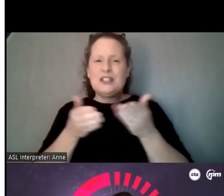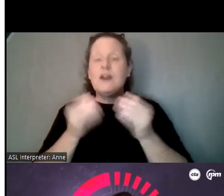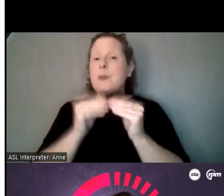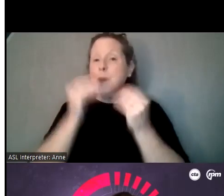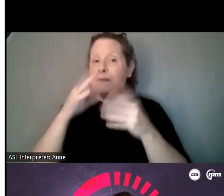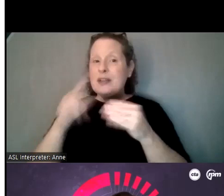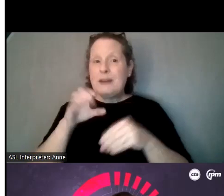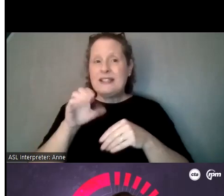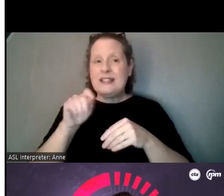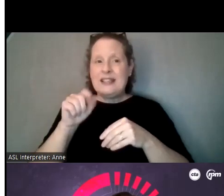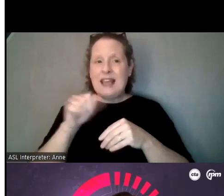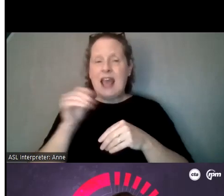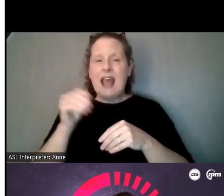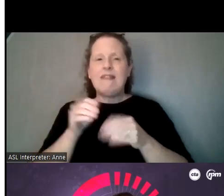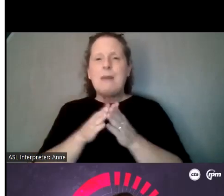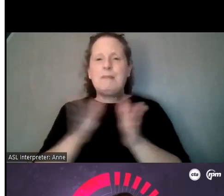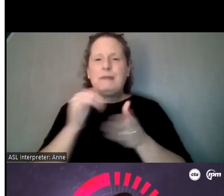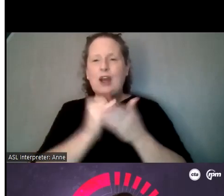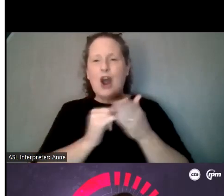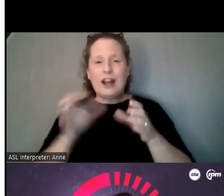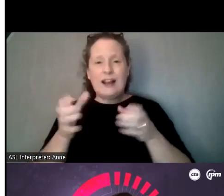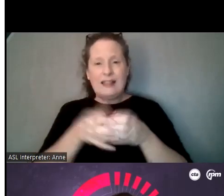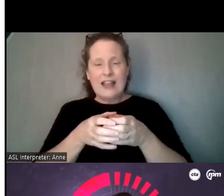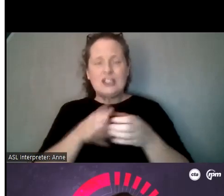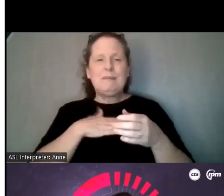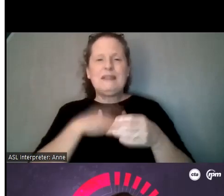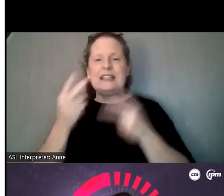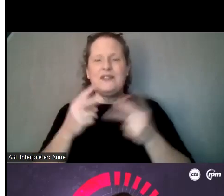and CTA's public art collection, please visit